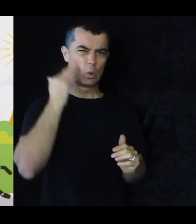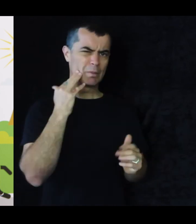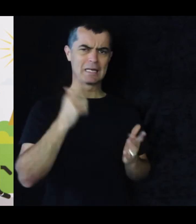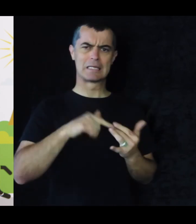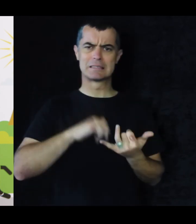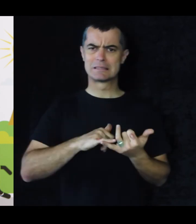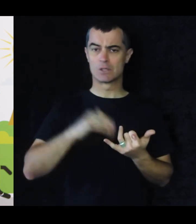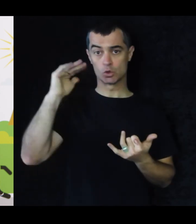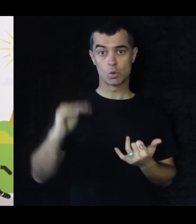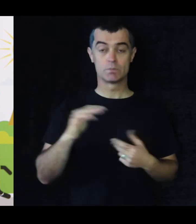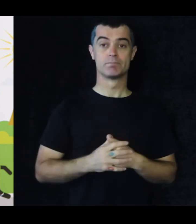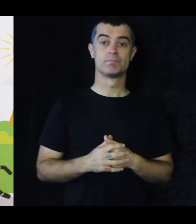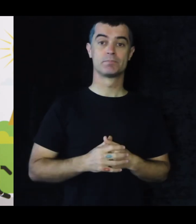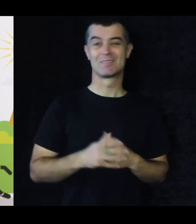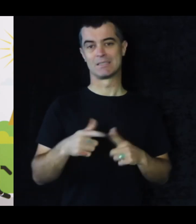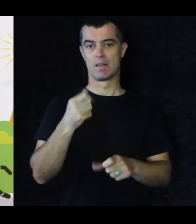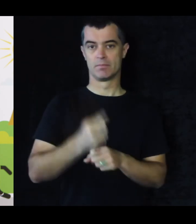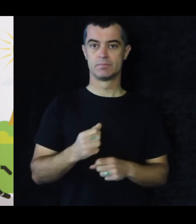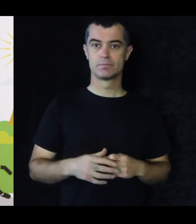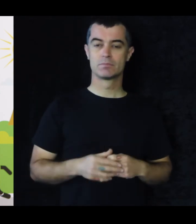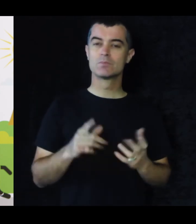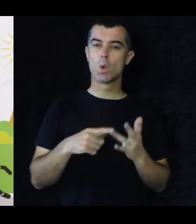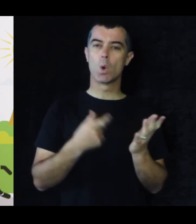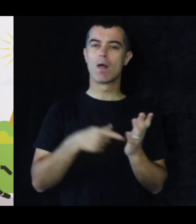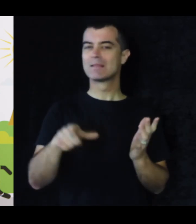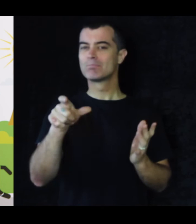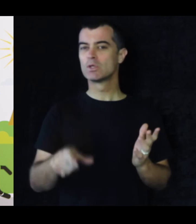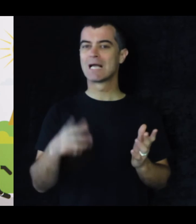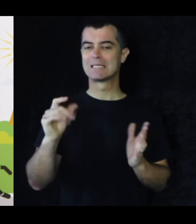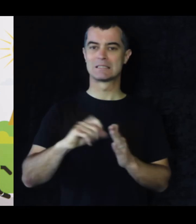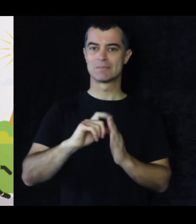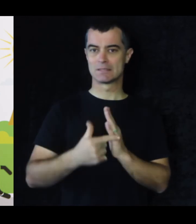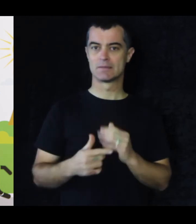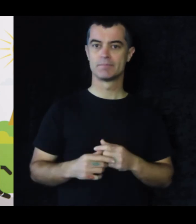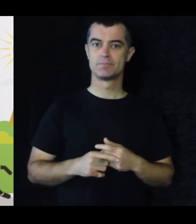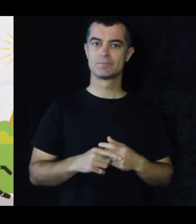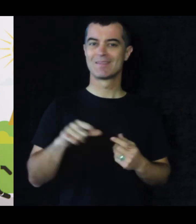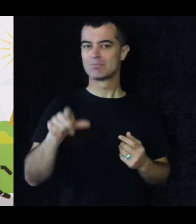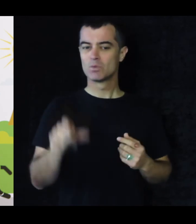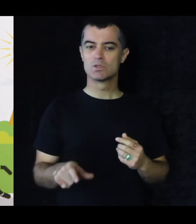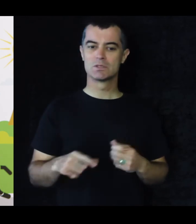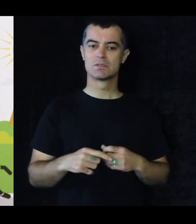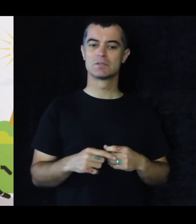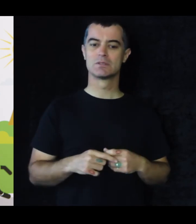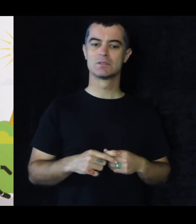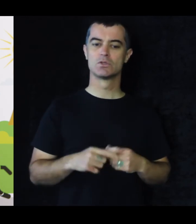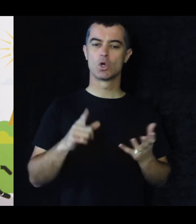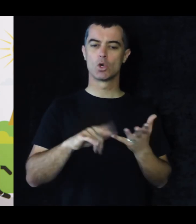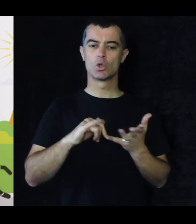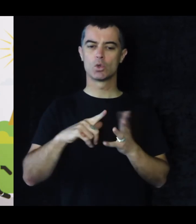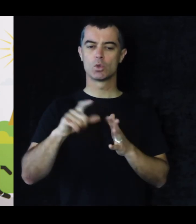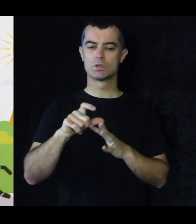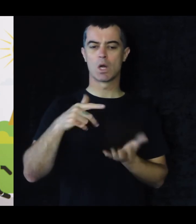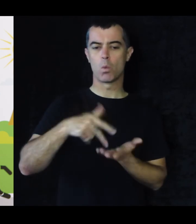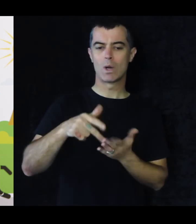is short-statured, for example, or this person has a disability, this person used